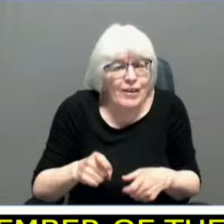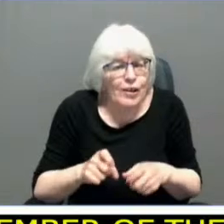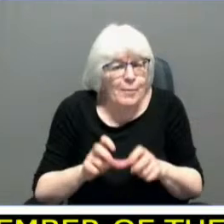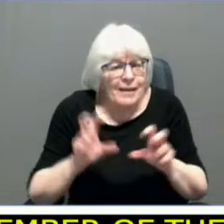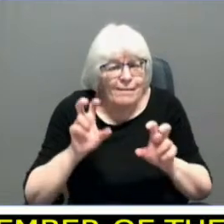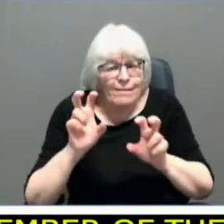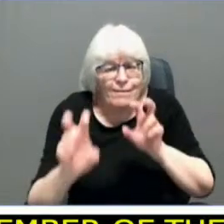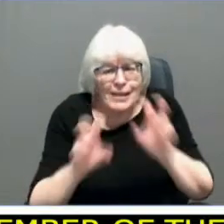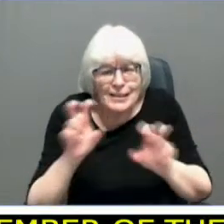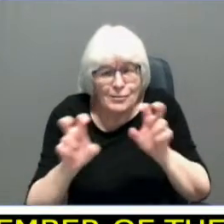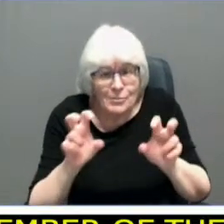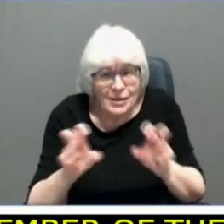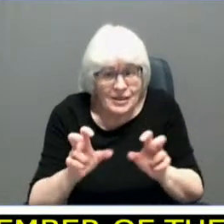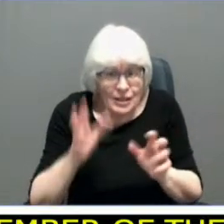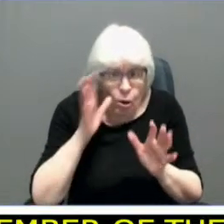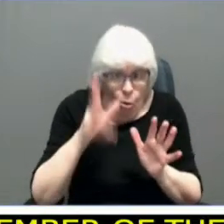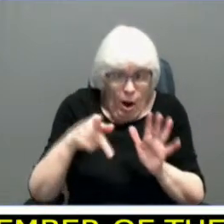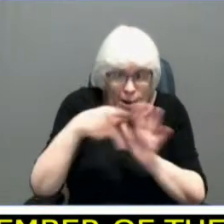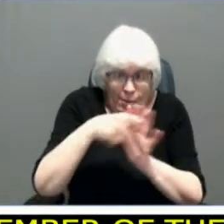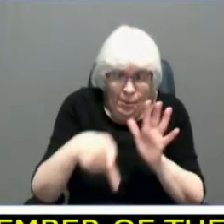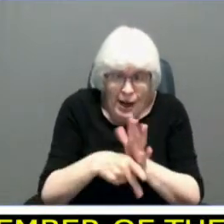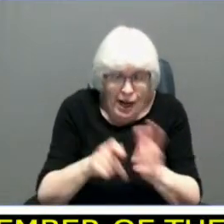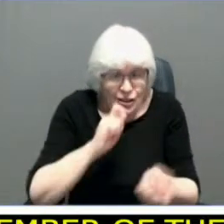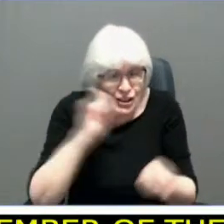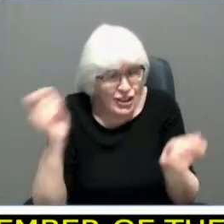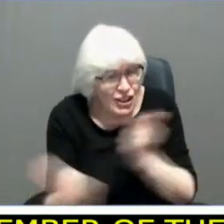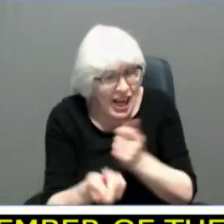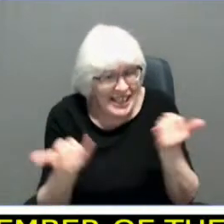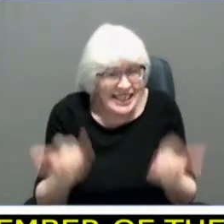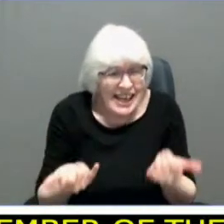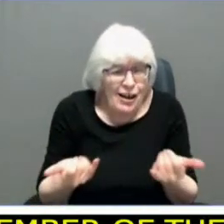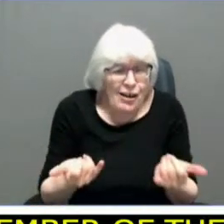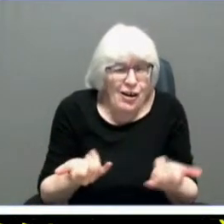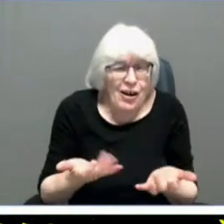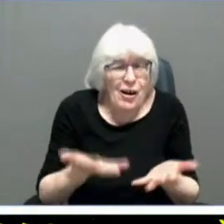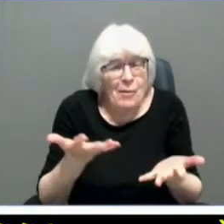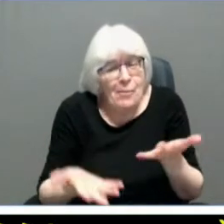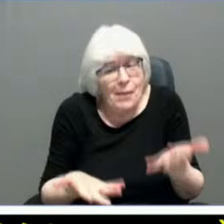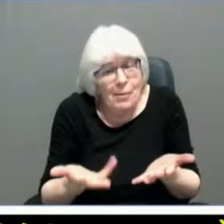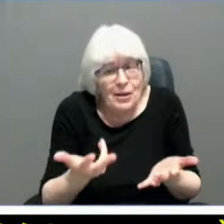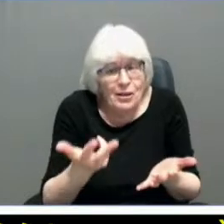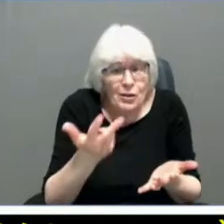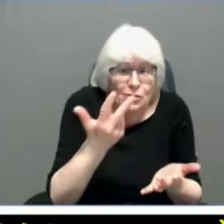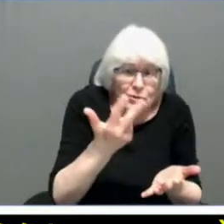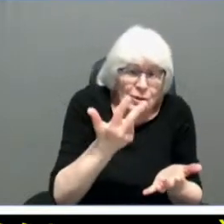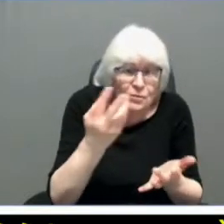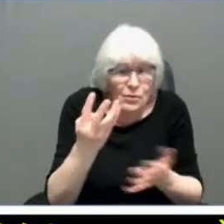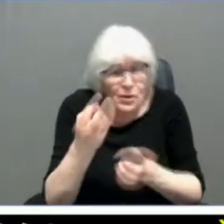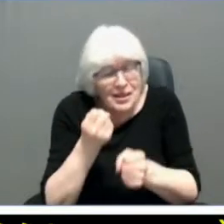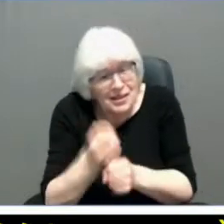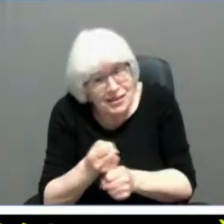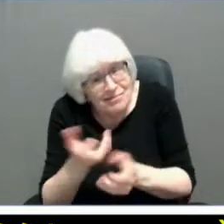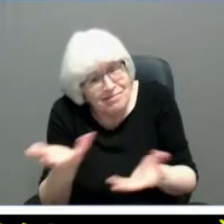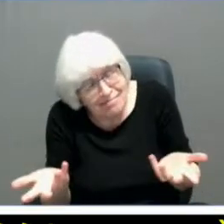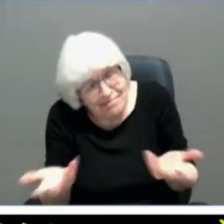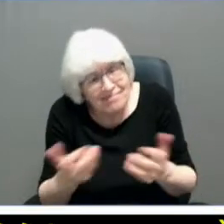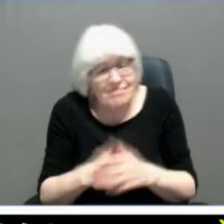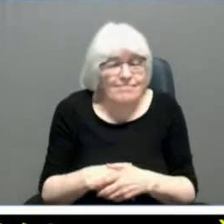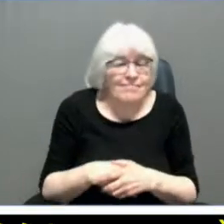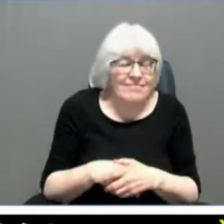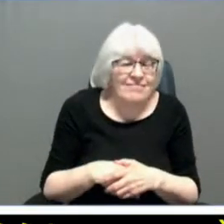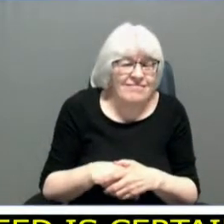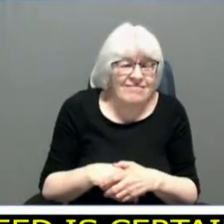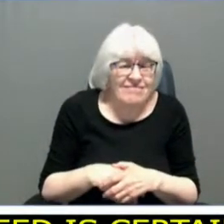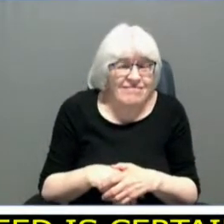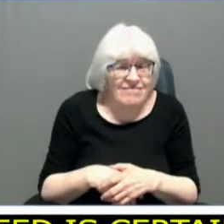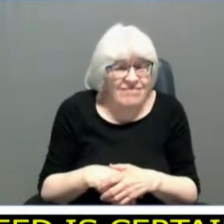or 4 years' time to make the investment kind of obsolete. I think what we're seeing from the federal government, we're seeing